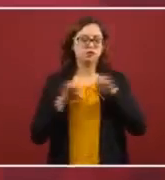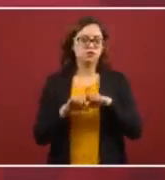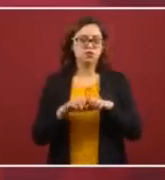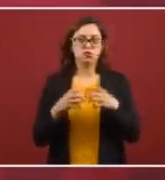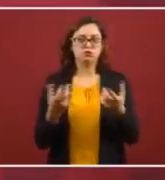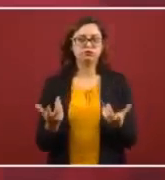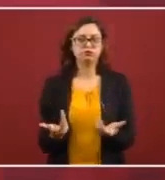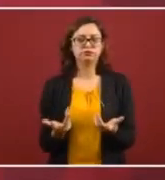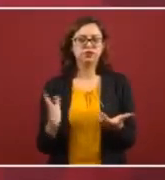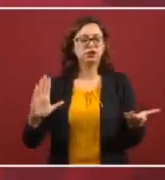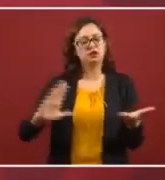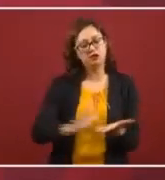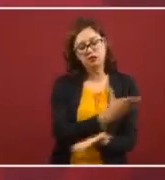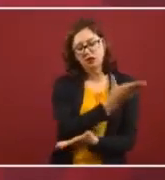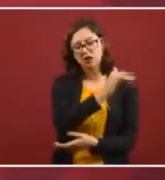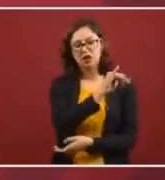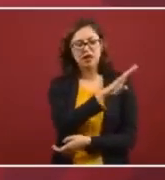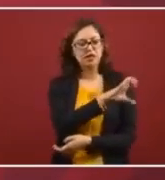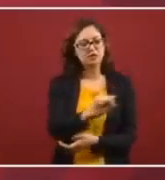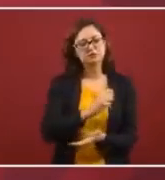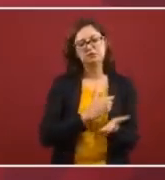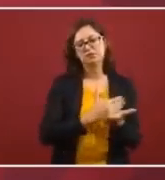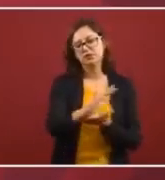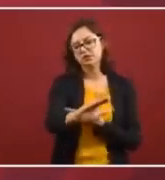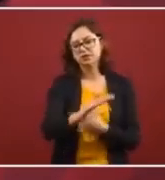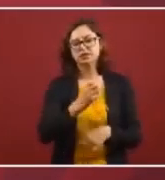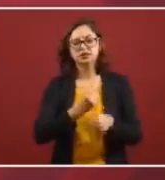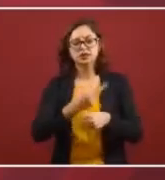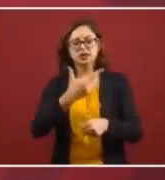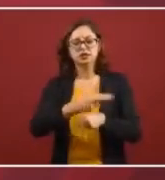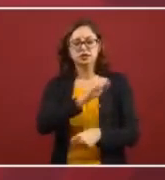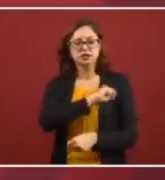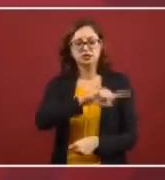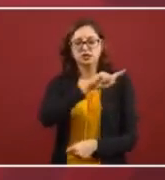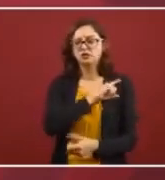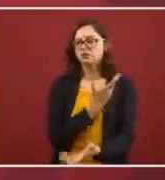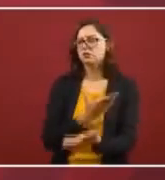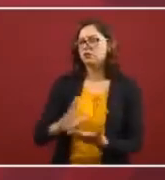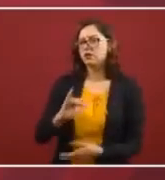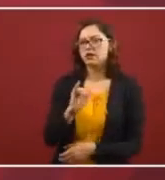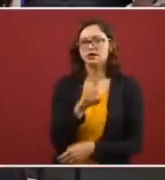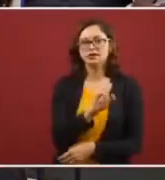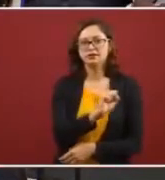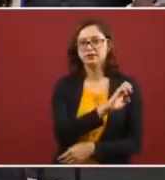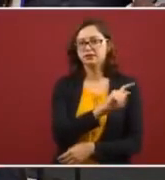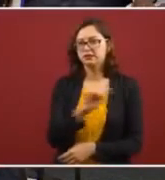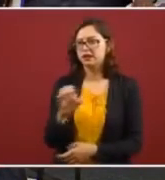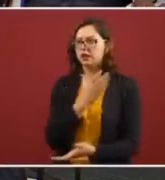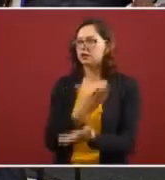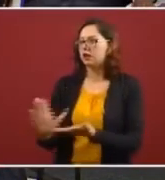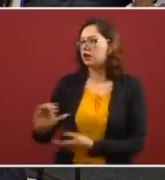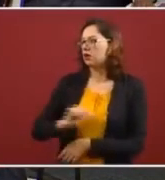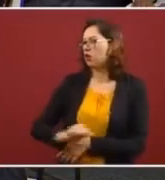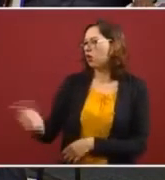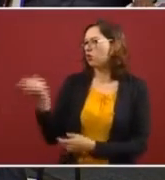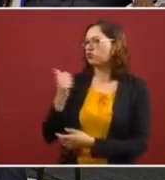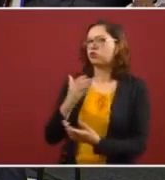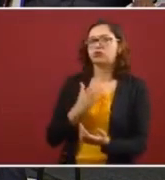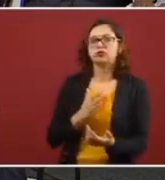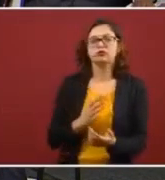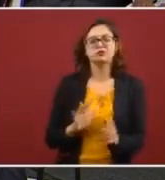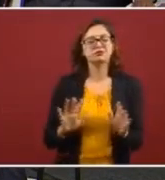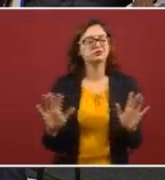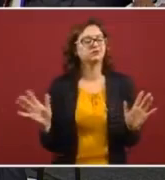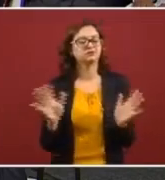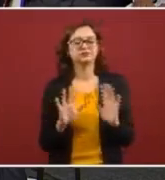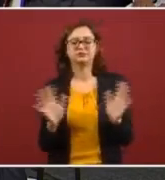as a team. And everybody, so Social Security, Secretary of Health, all of them are working as a team